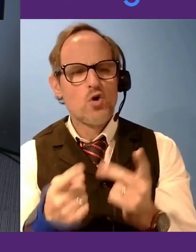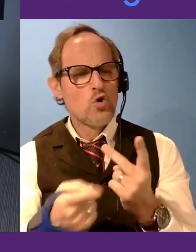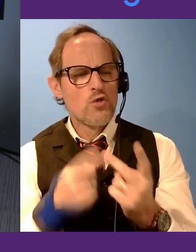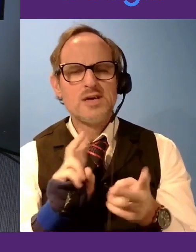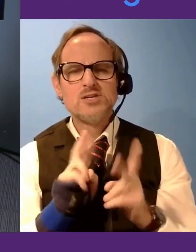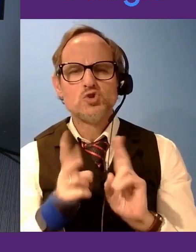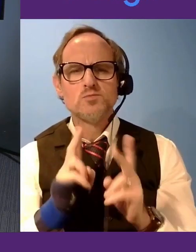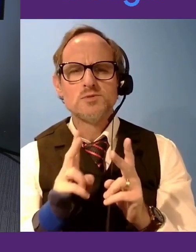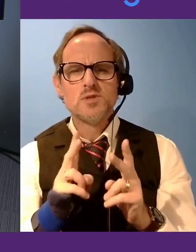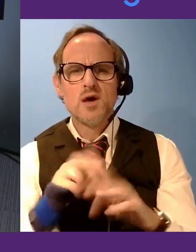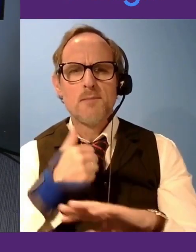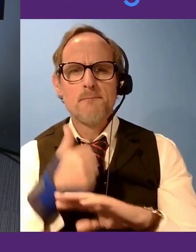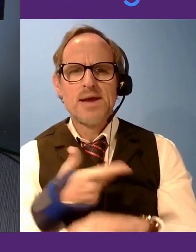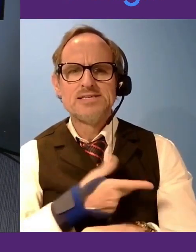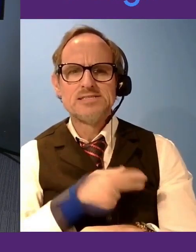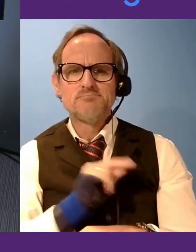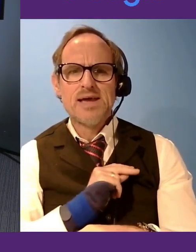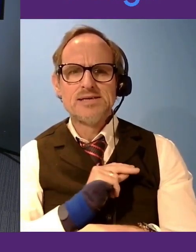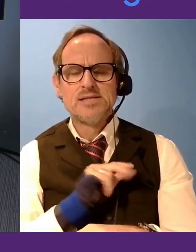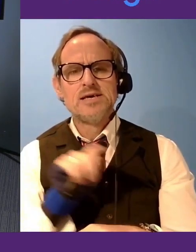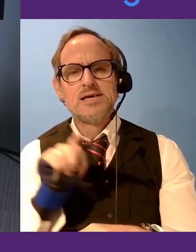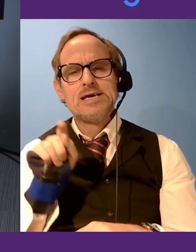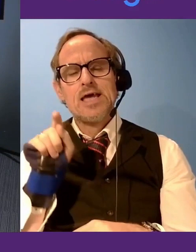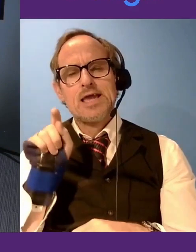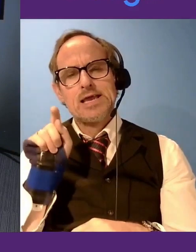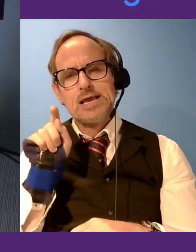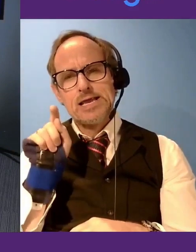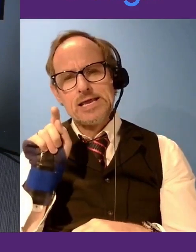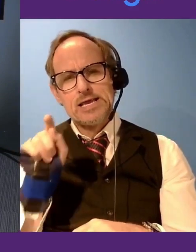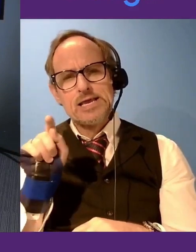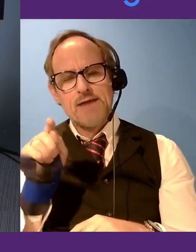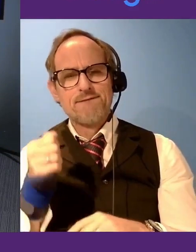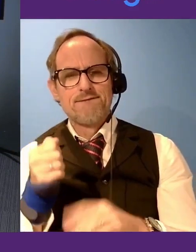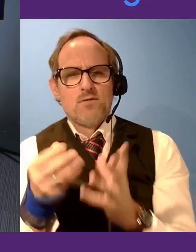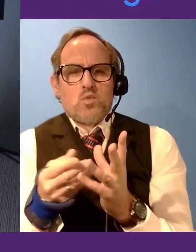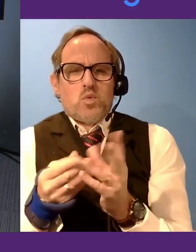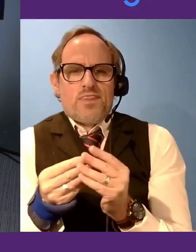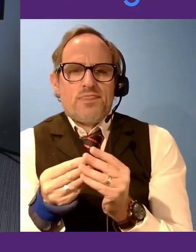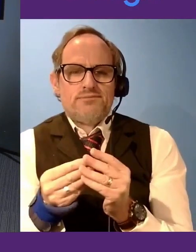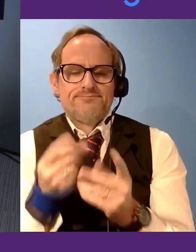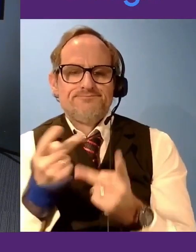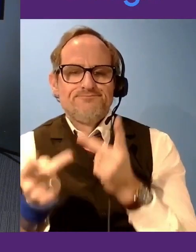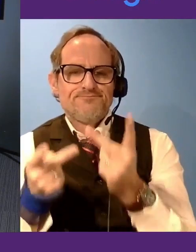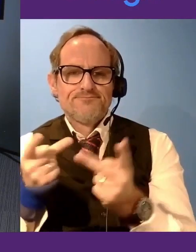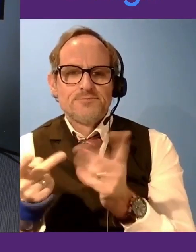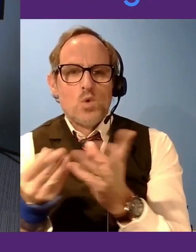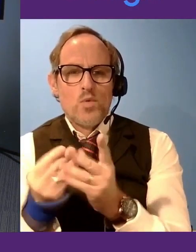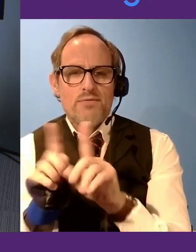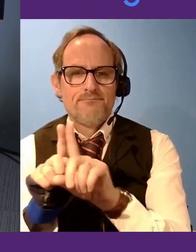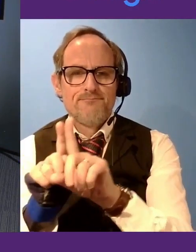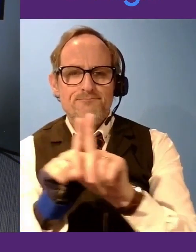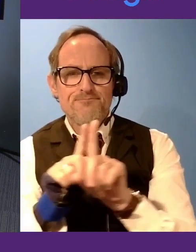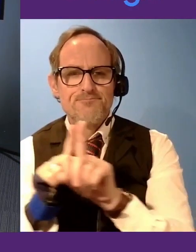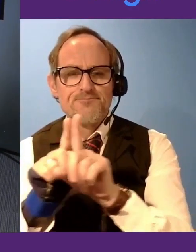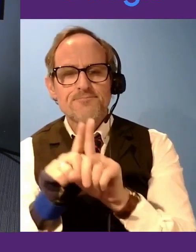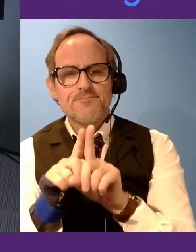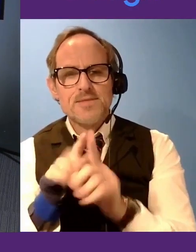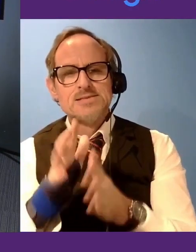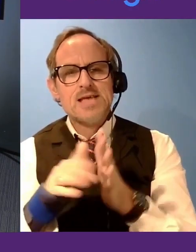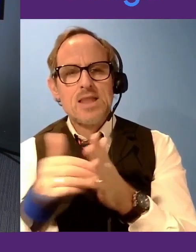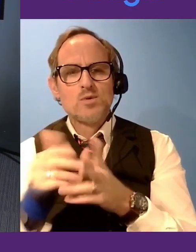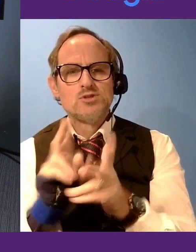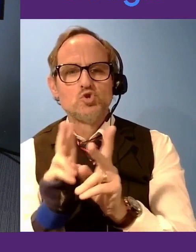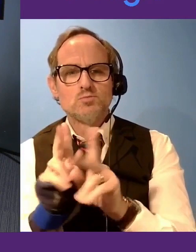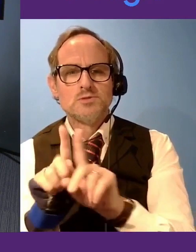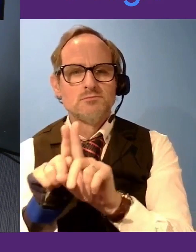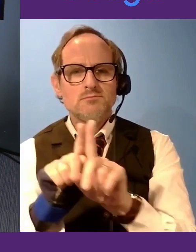Spain, Rosalind. She's got a sign interpreter, Beatriz, who always goes with her on tour, and she's part of the core team.